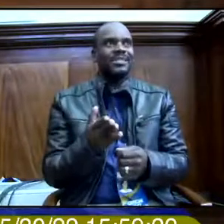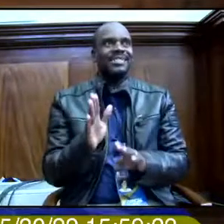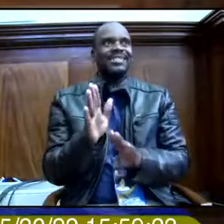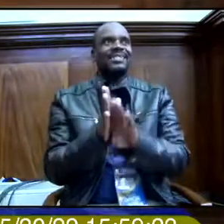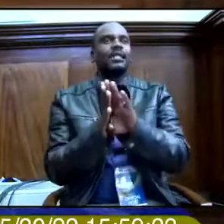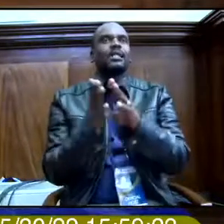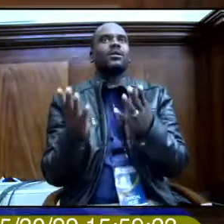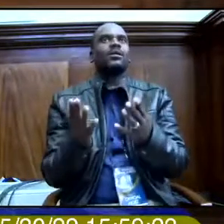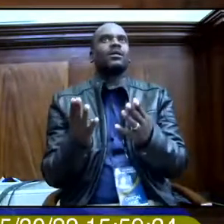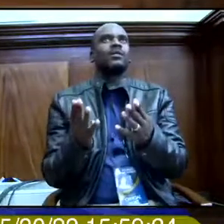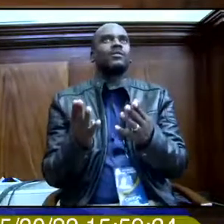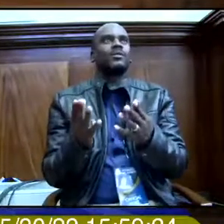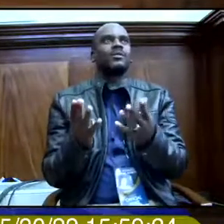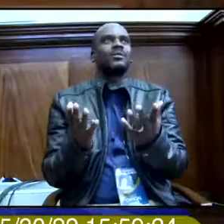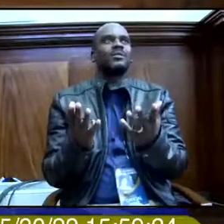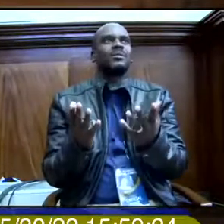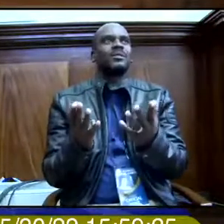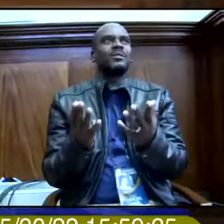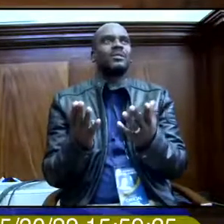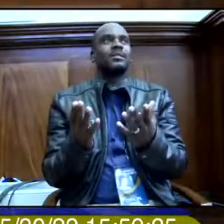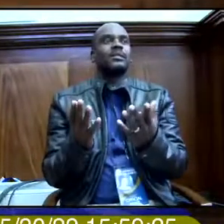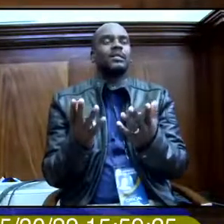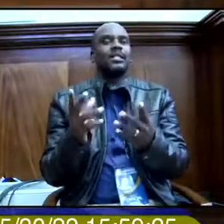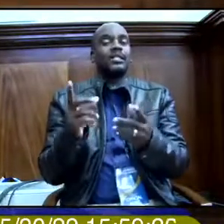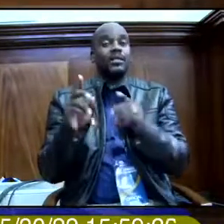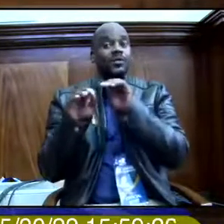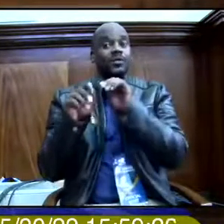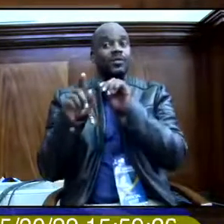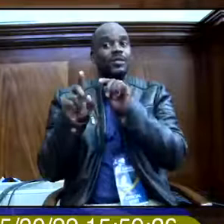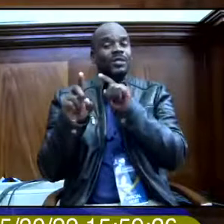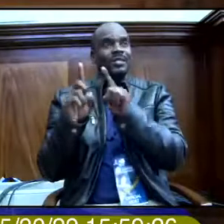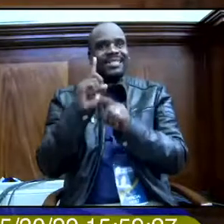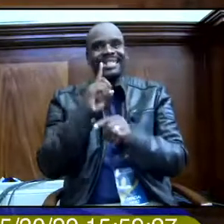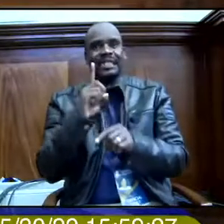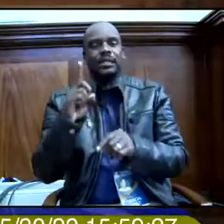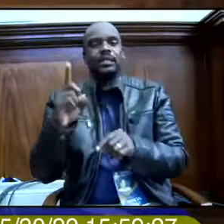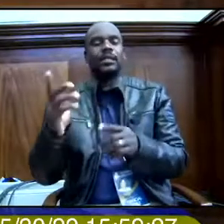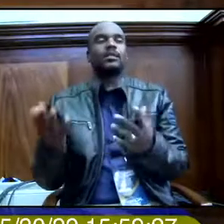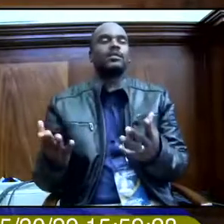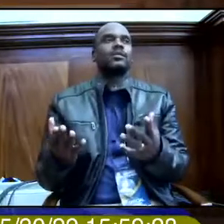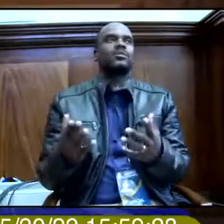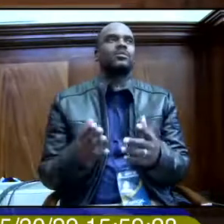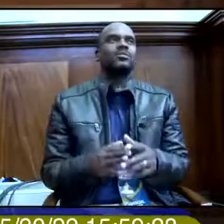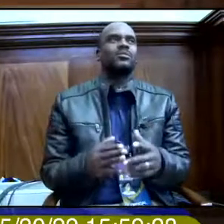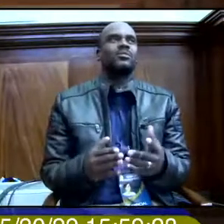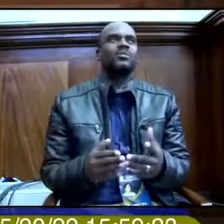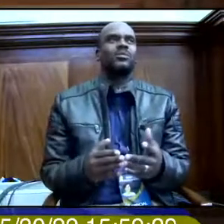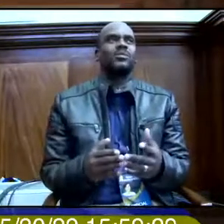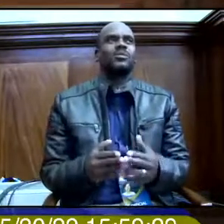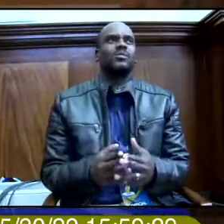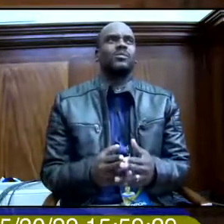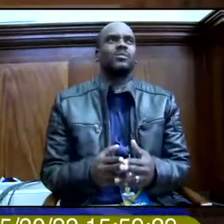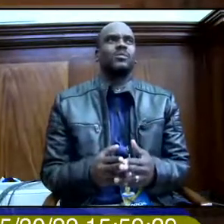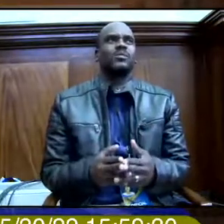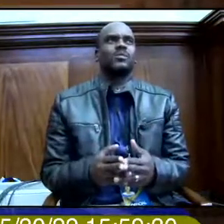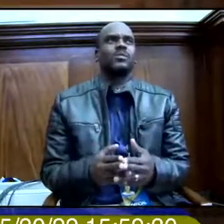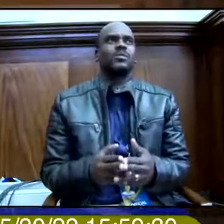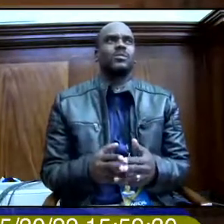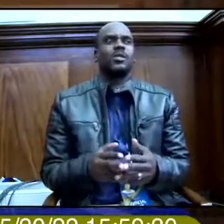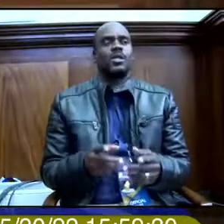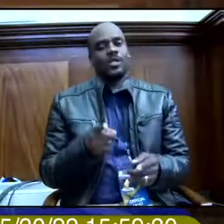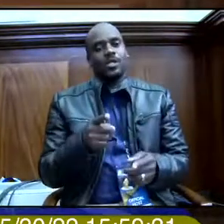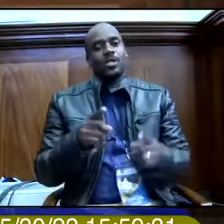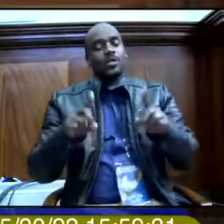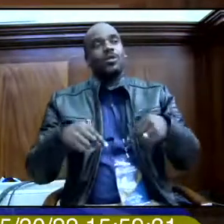teacher learner ratio which became a problem and at the same time we are taking we are talking about improving standard of education we want to be on par